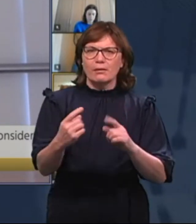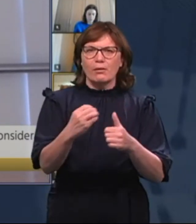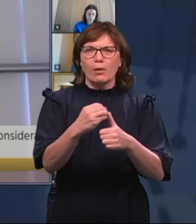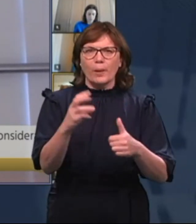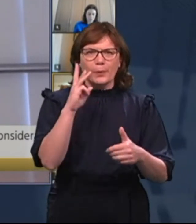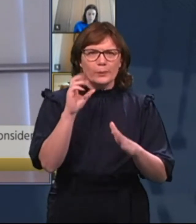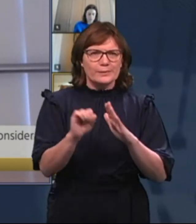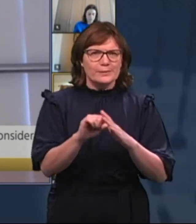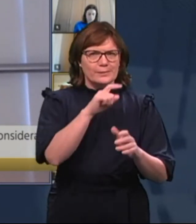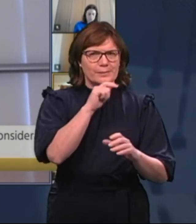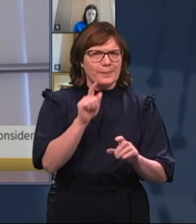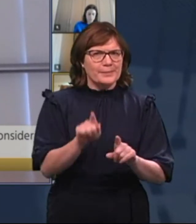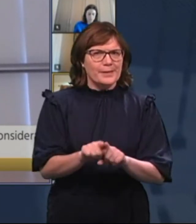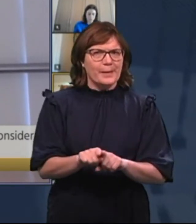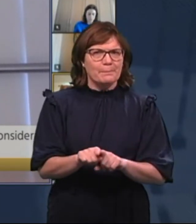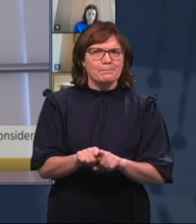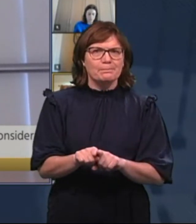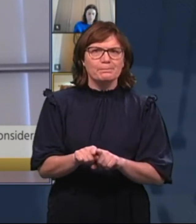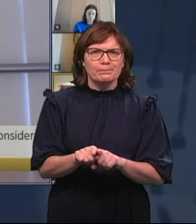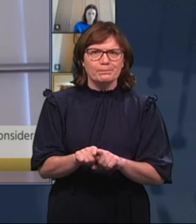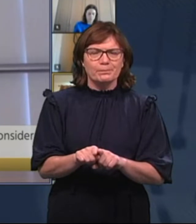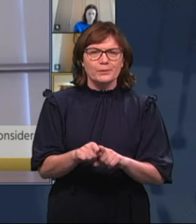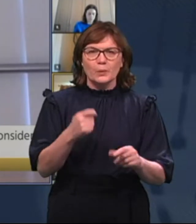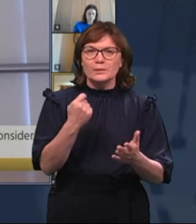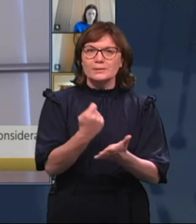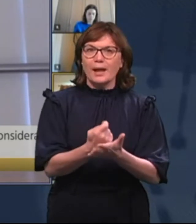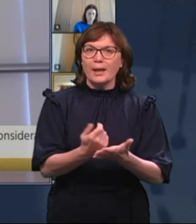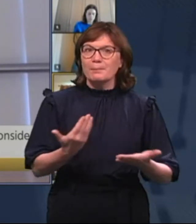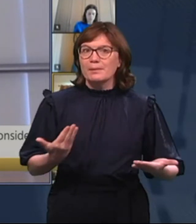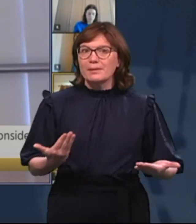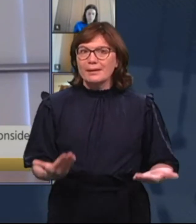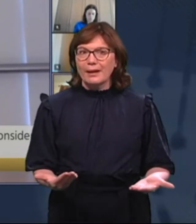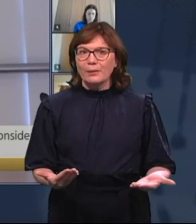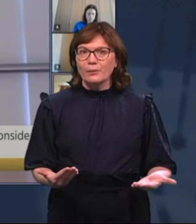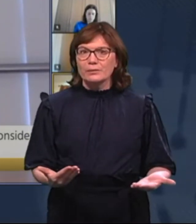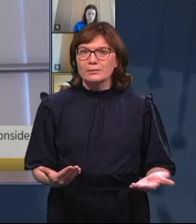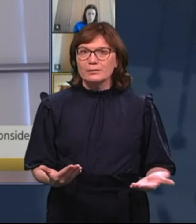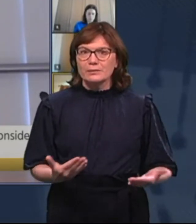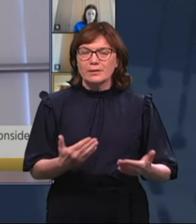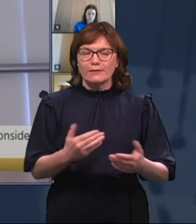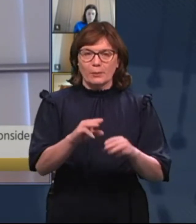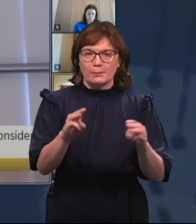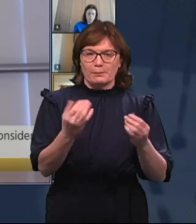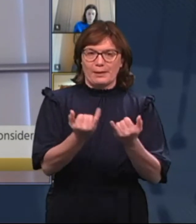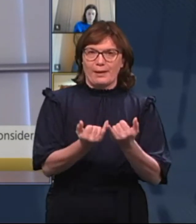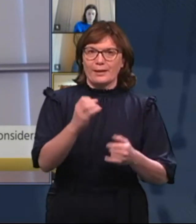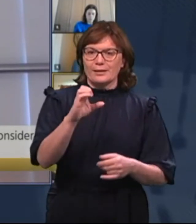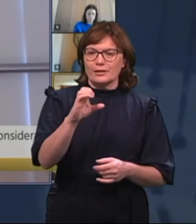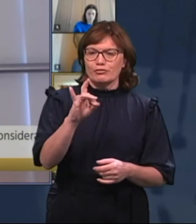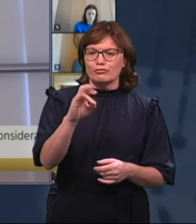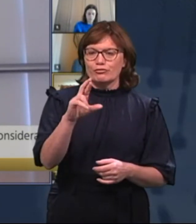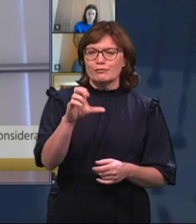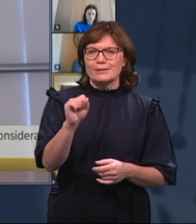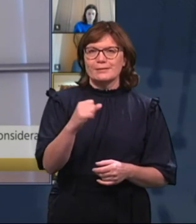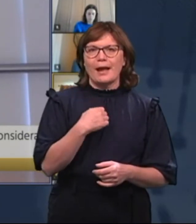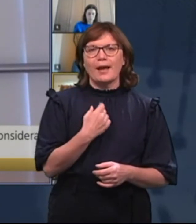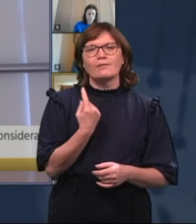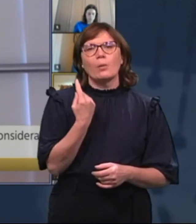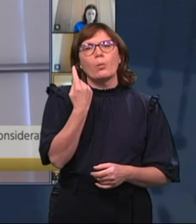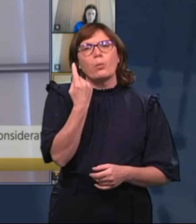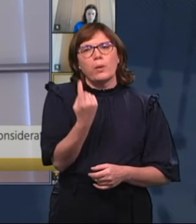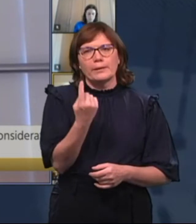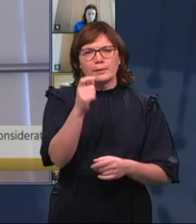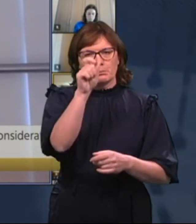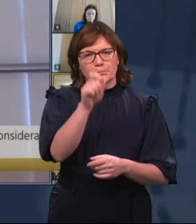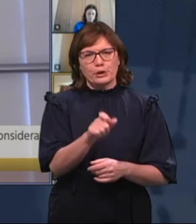similar experiences. So is it time for people such as Chris to be assigned a single advocate or